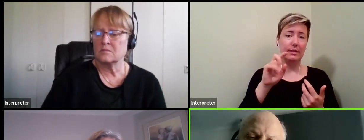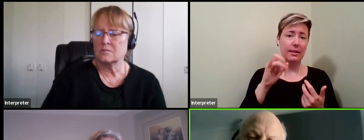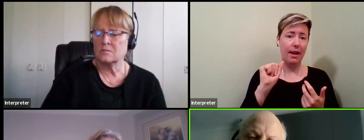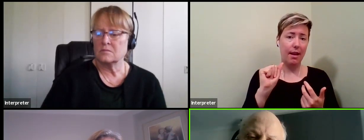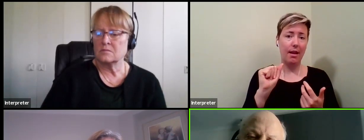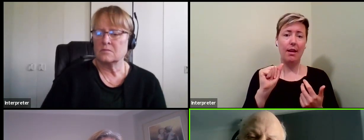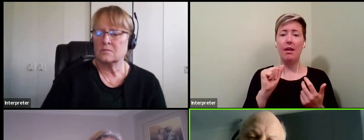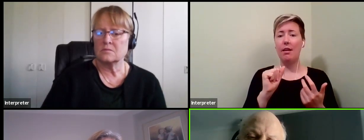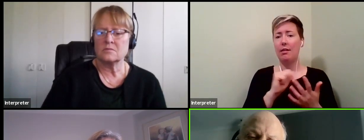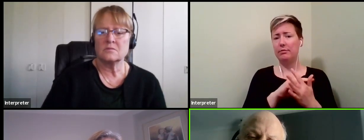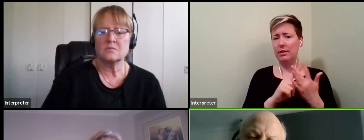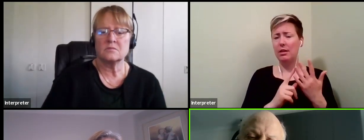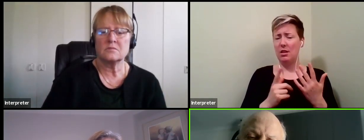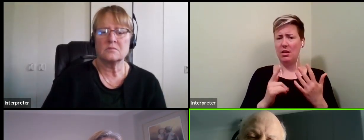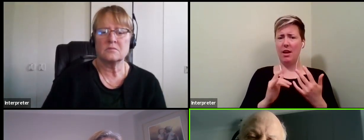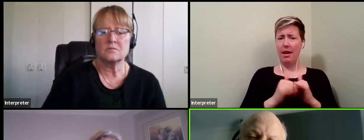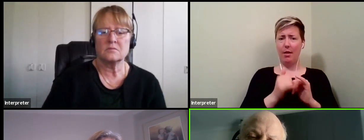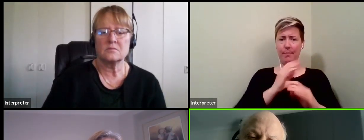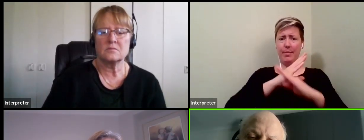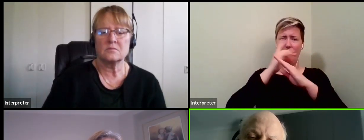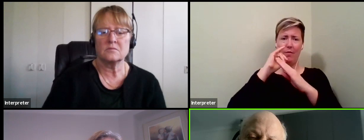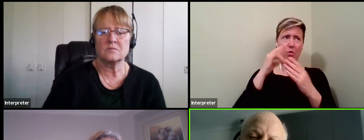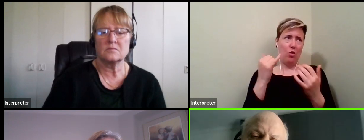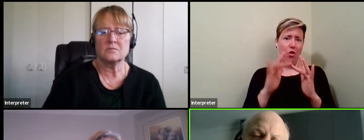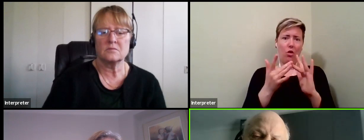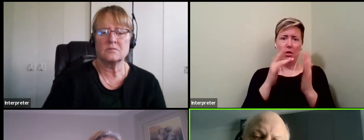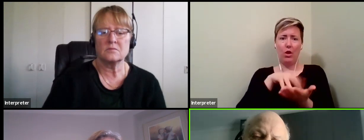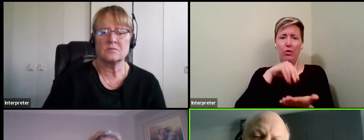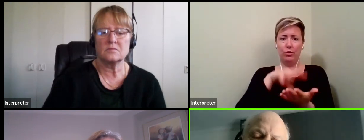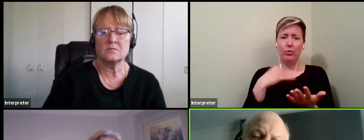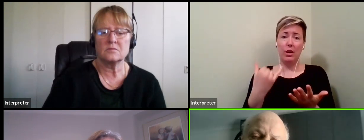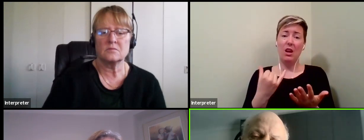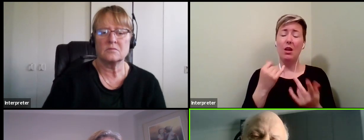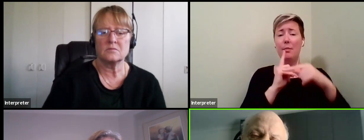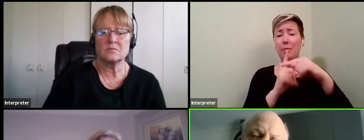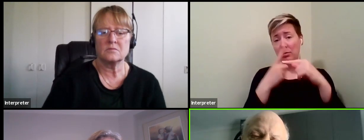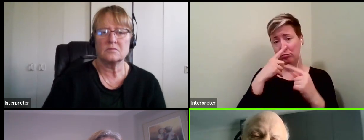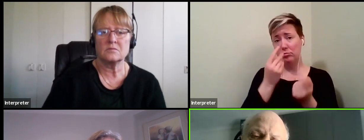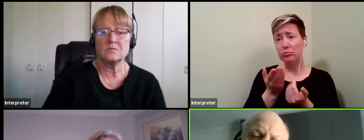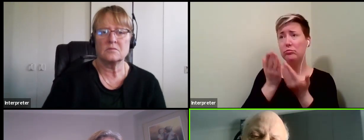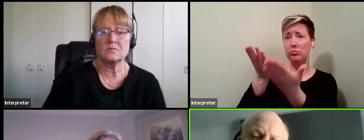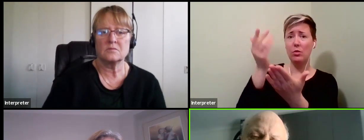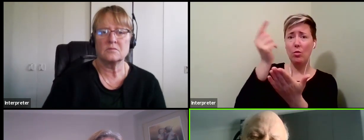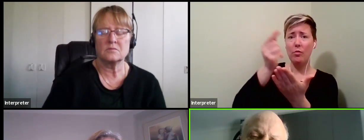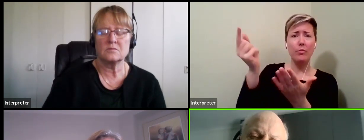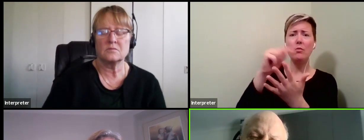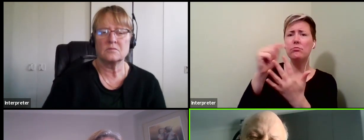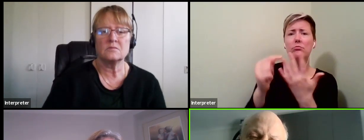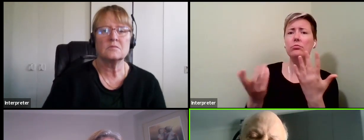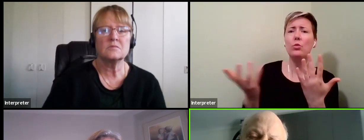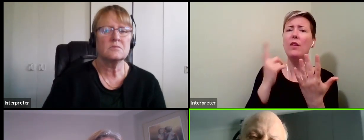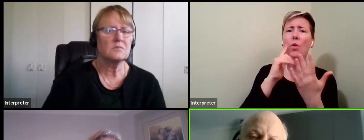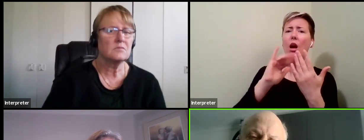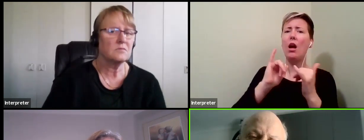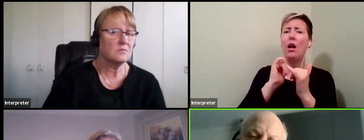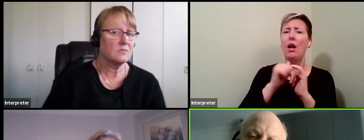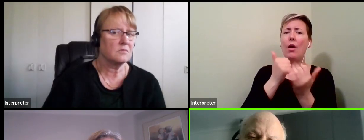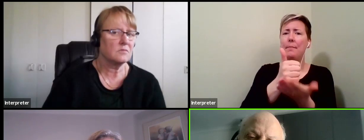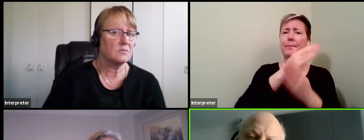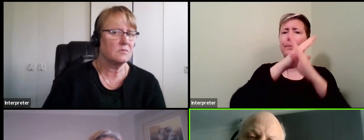inaccessibility? And can you give us top recommendations for the government to make sure those barriers are torn down just